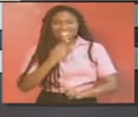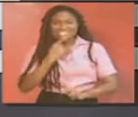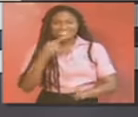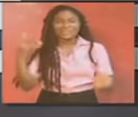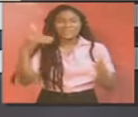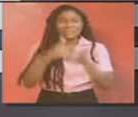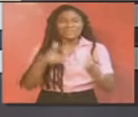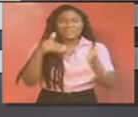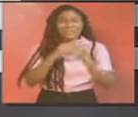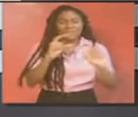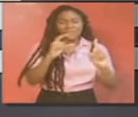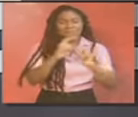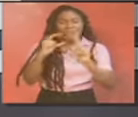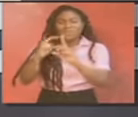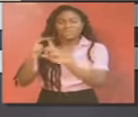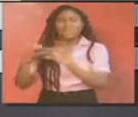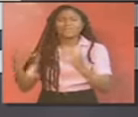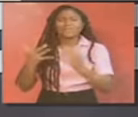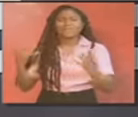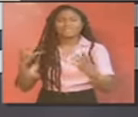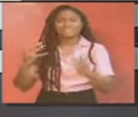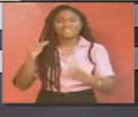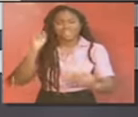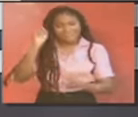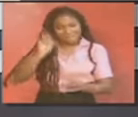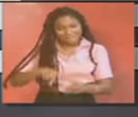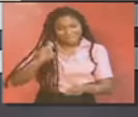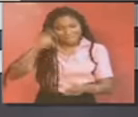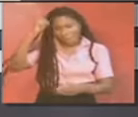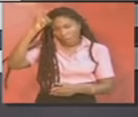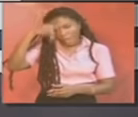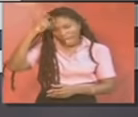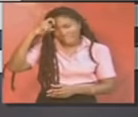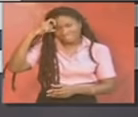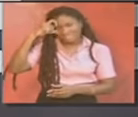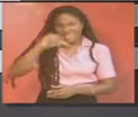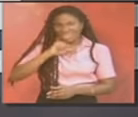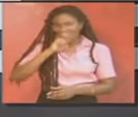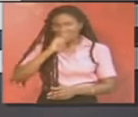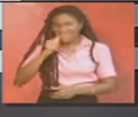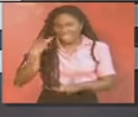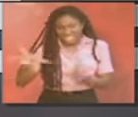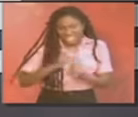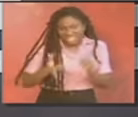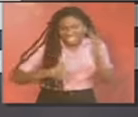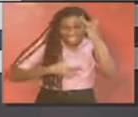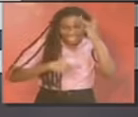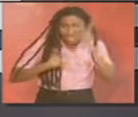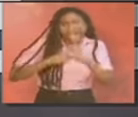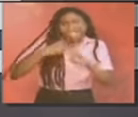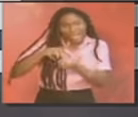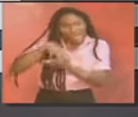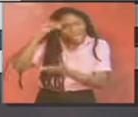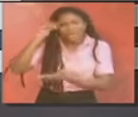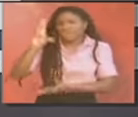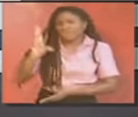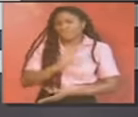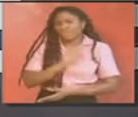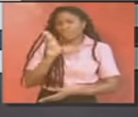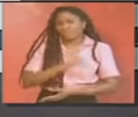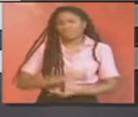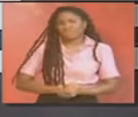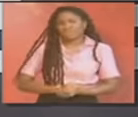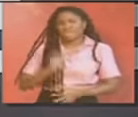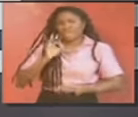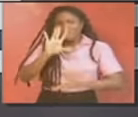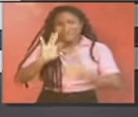today. Let's learn through wisdom and not through experience. Let's not have to lose a